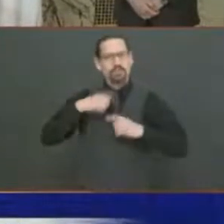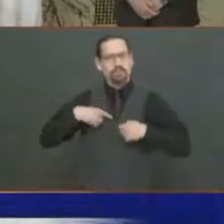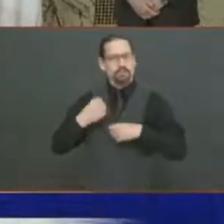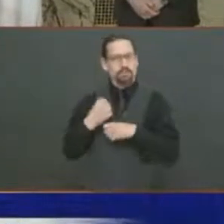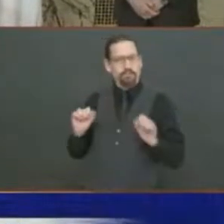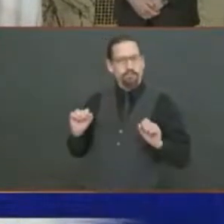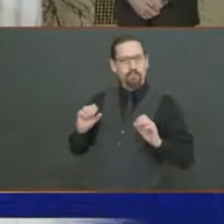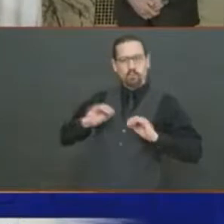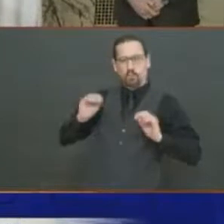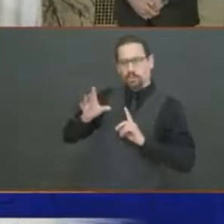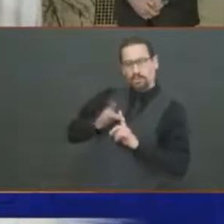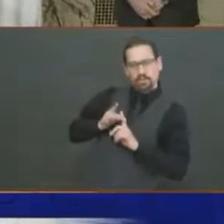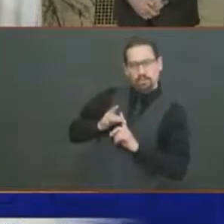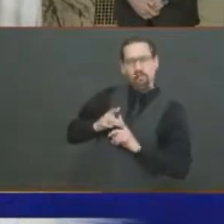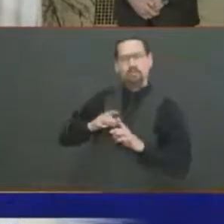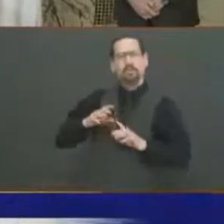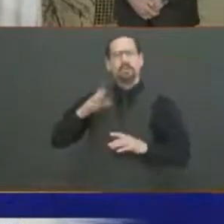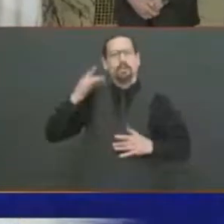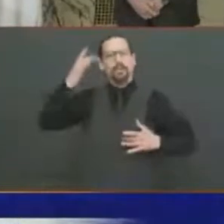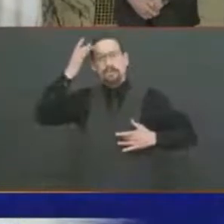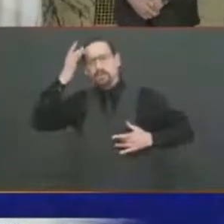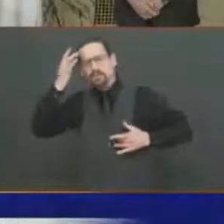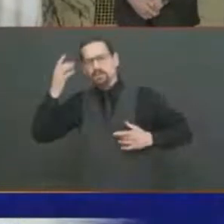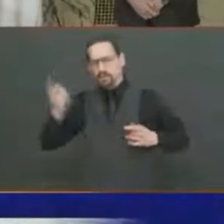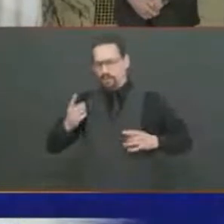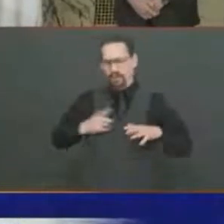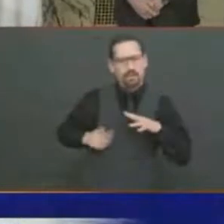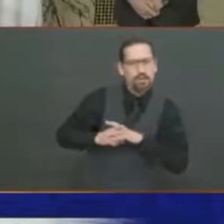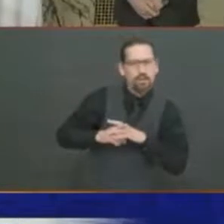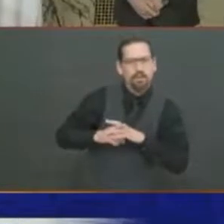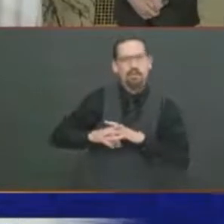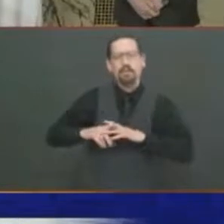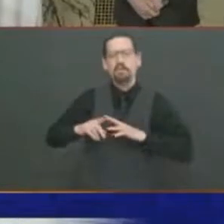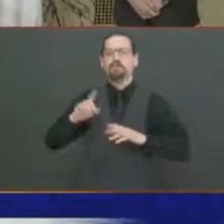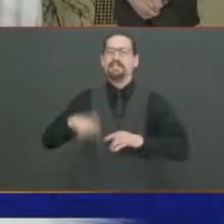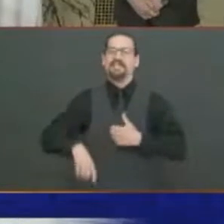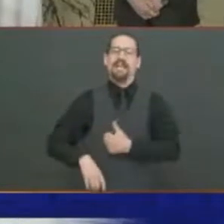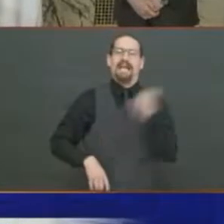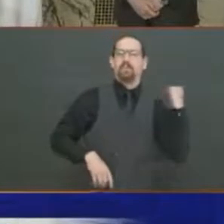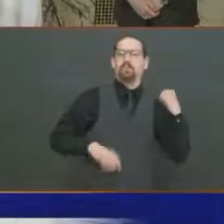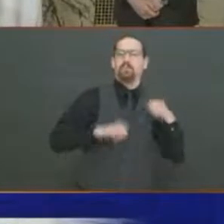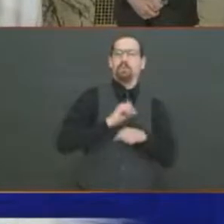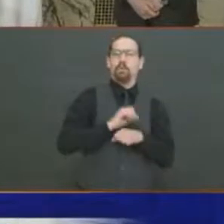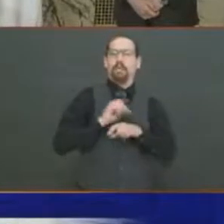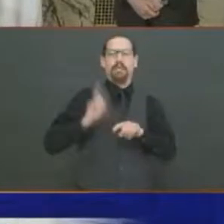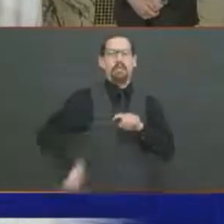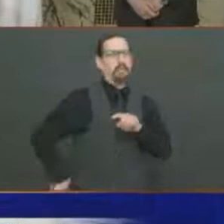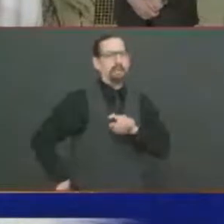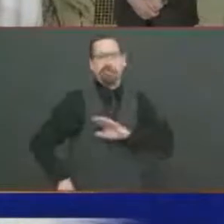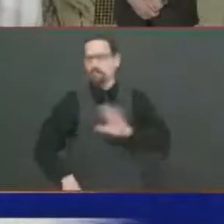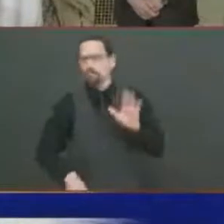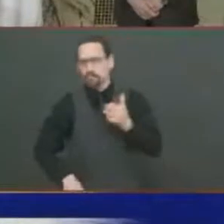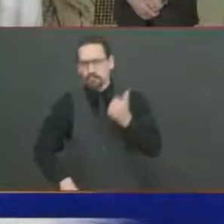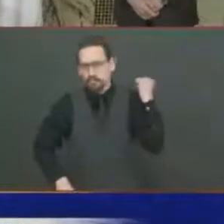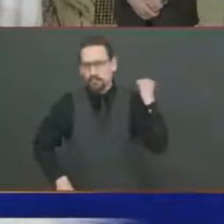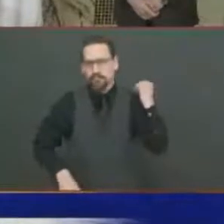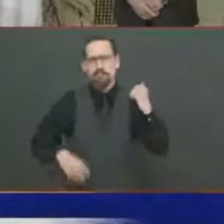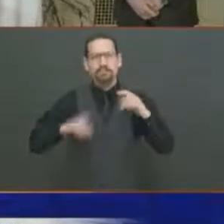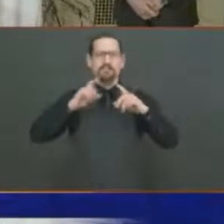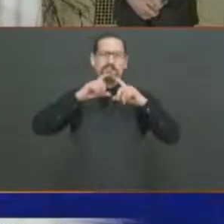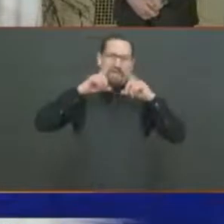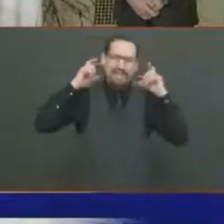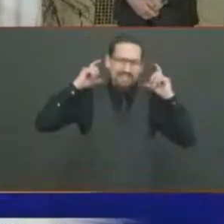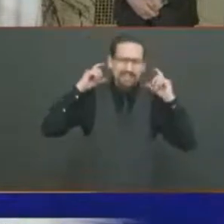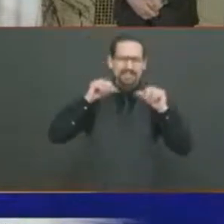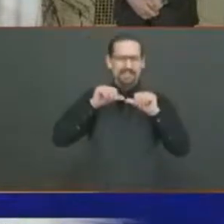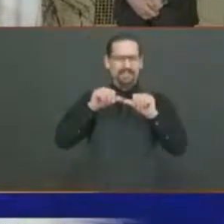develop, as well as making sure that masking occurs throughout and there is regular,